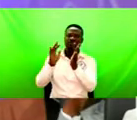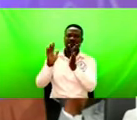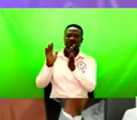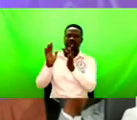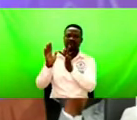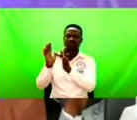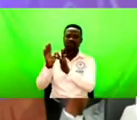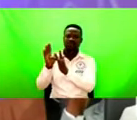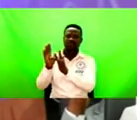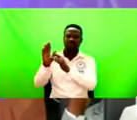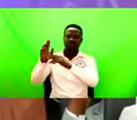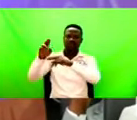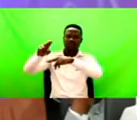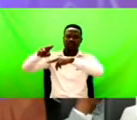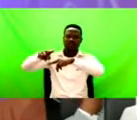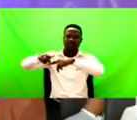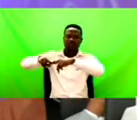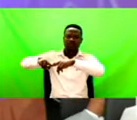Sit